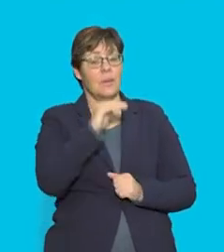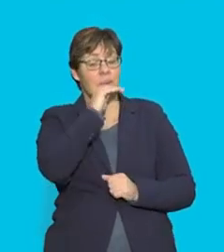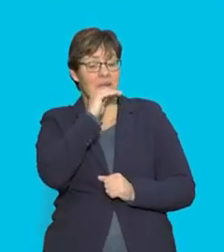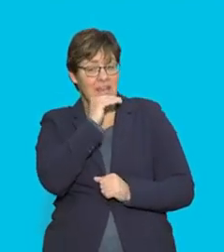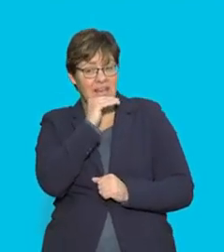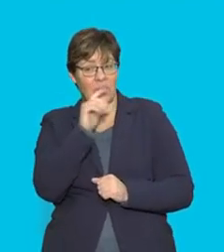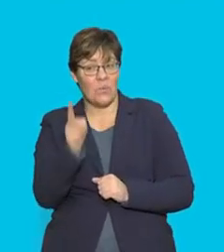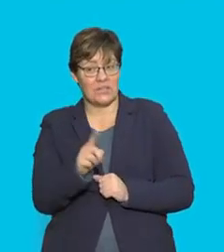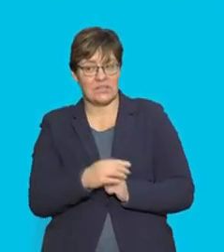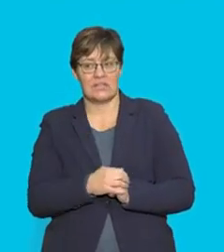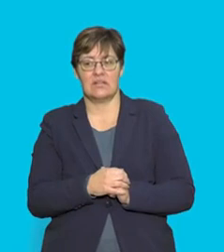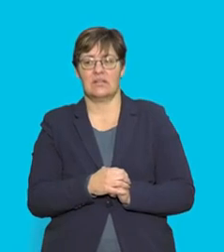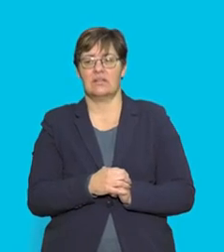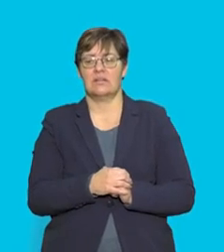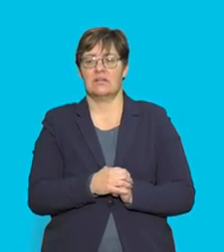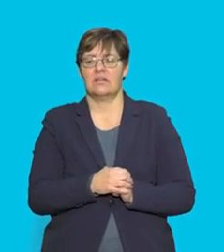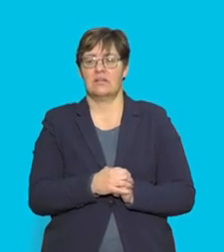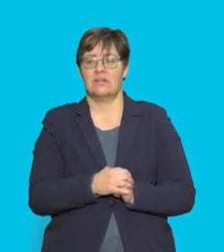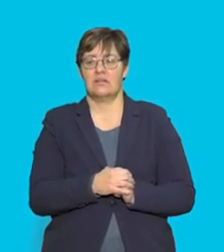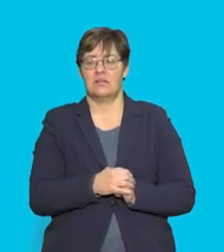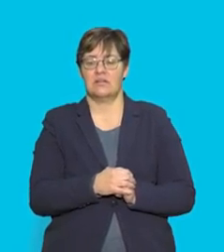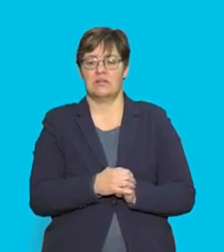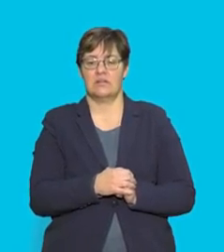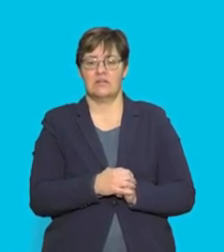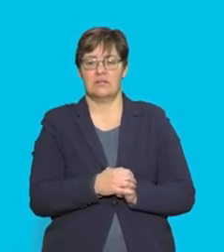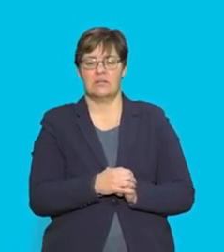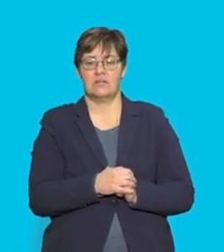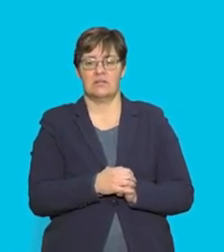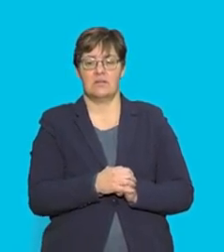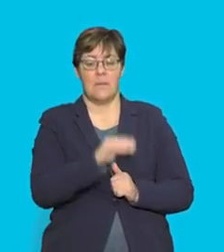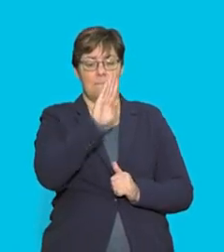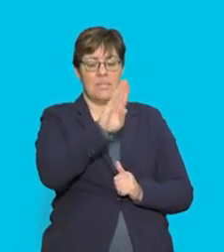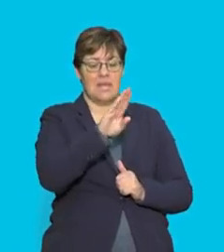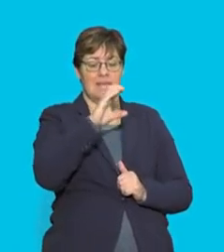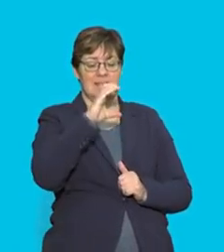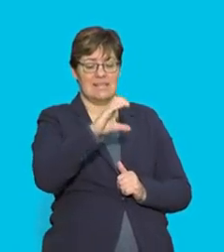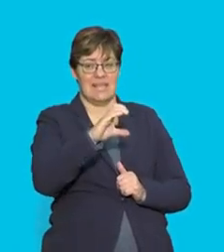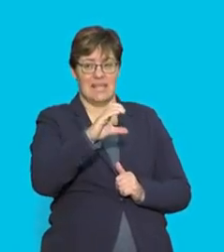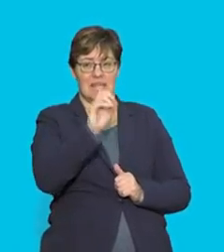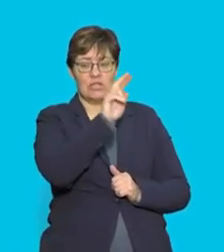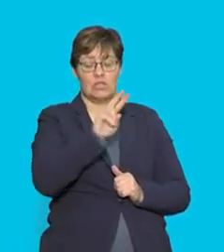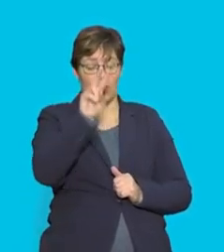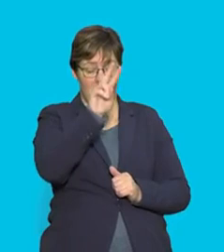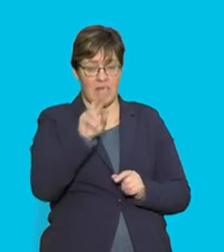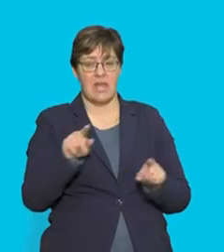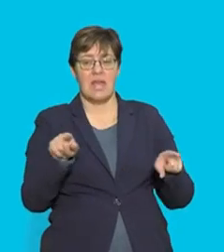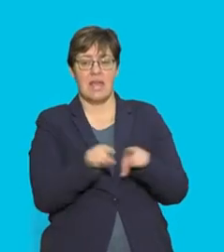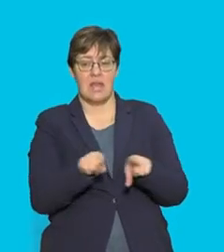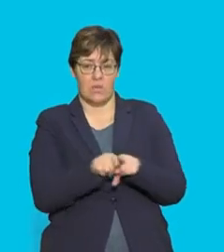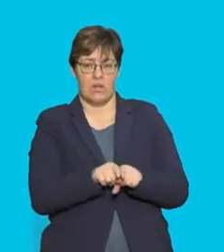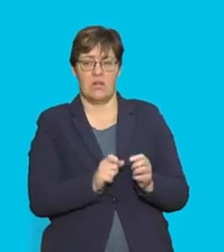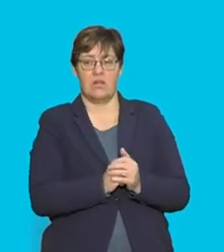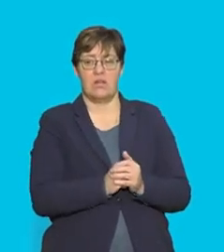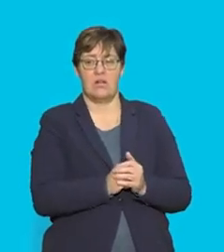have there. So as a result, you will then claim that, therefore, BC squared